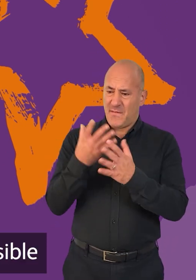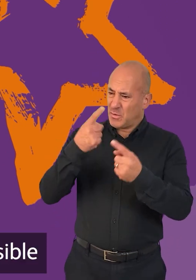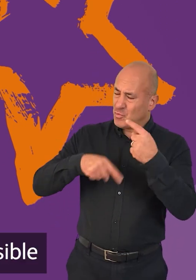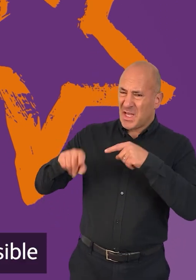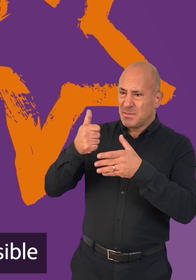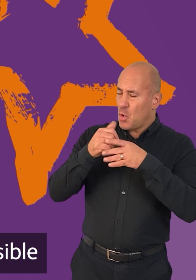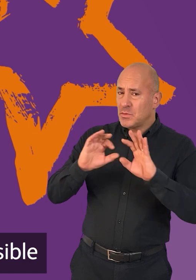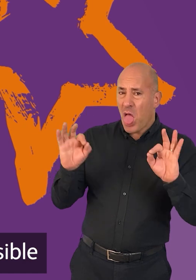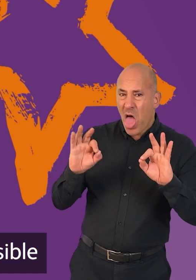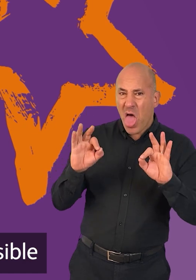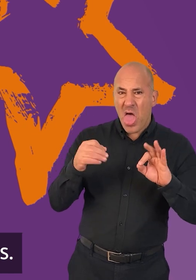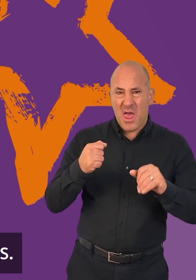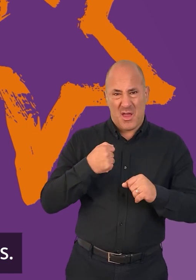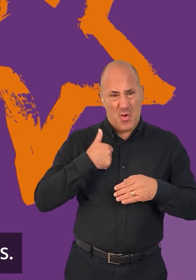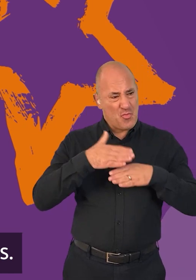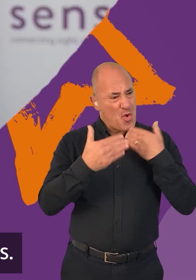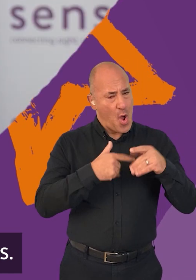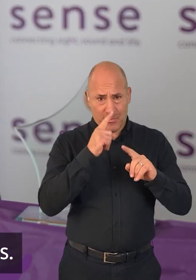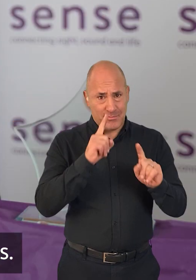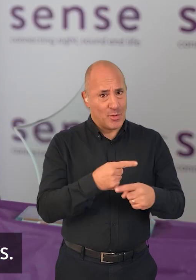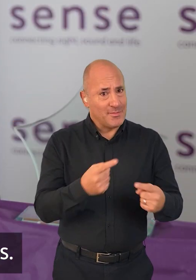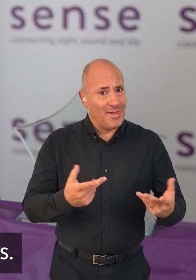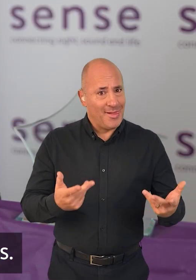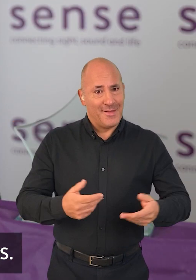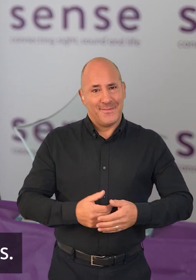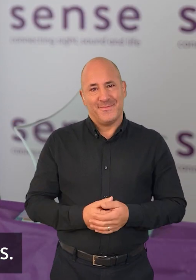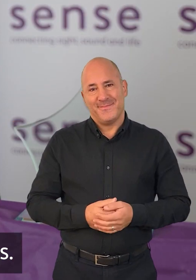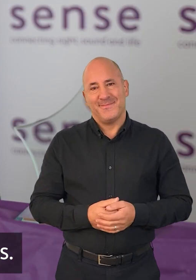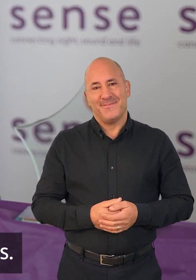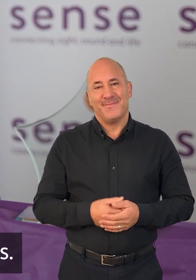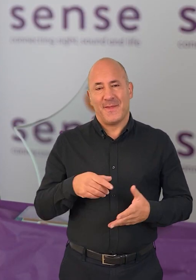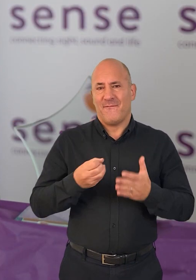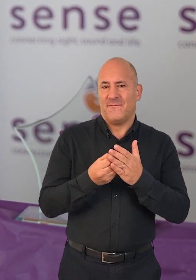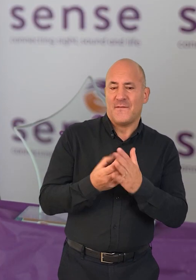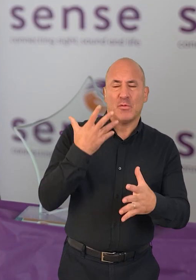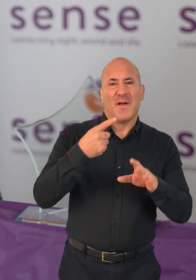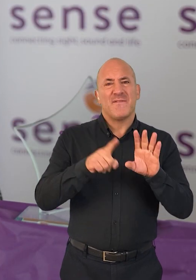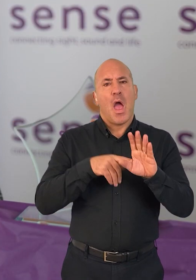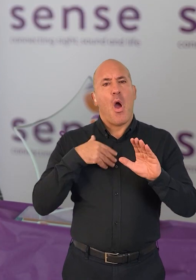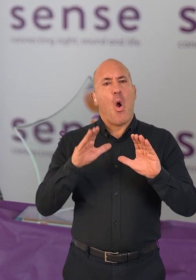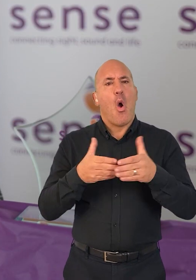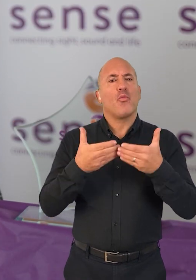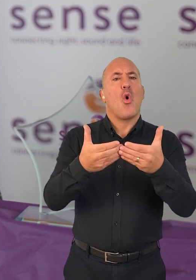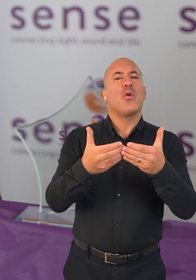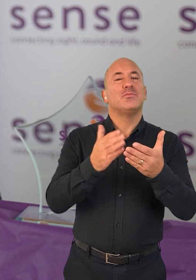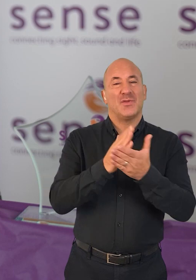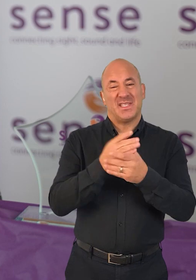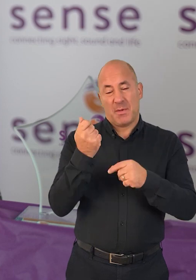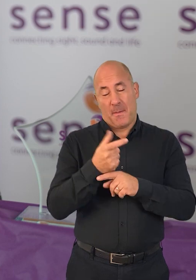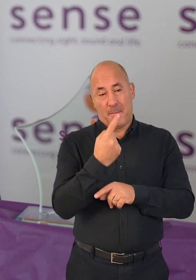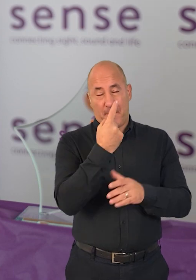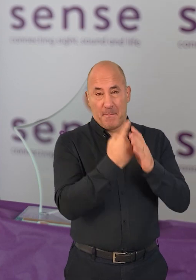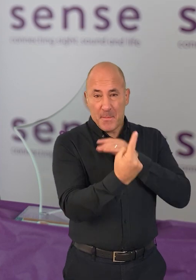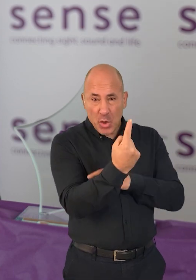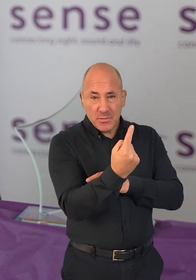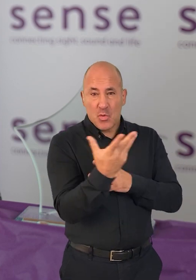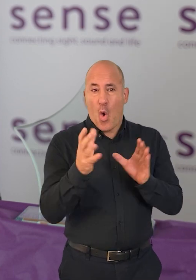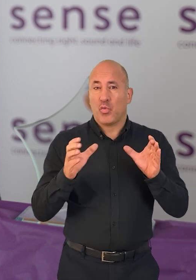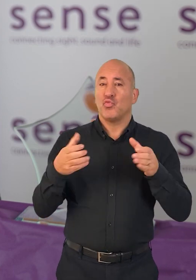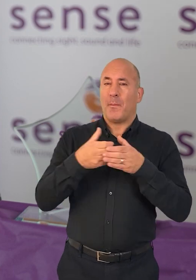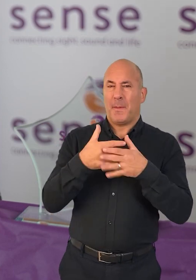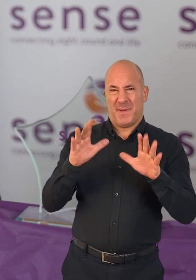Sense's work would not be possible without the support of our fundraisers. The Fundraiser of the Year award celebrates